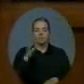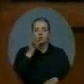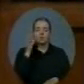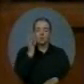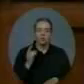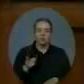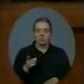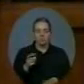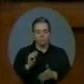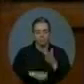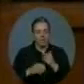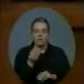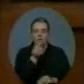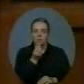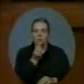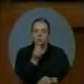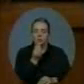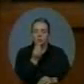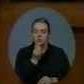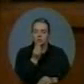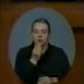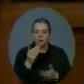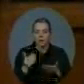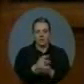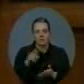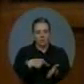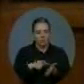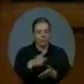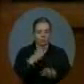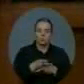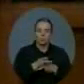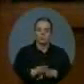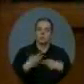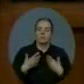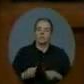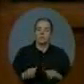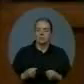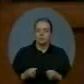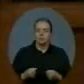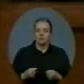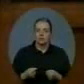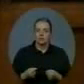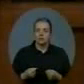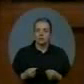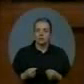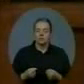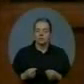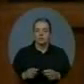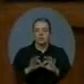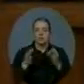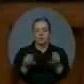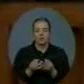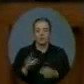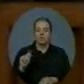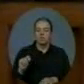to wait for medical care, while Ottawa and the province has argued over the bill. But the Trout family in Cross Lake can't wait any